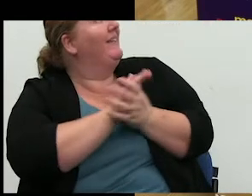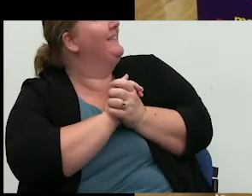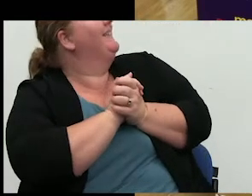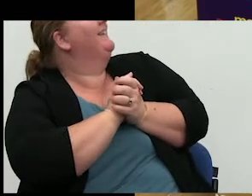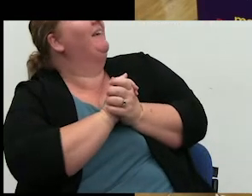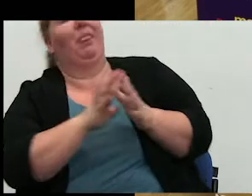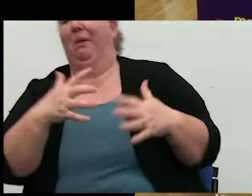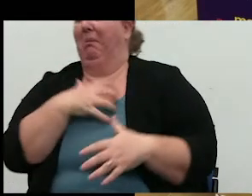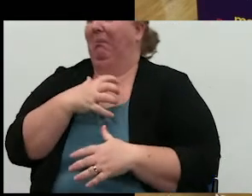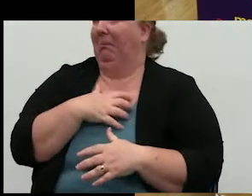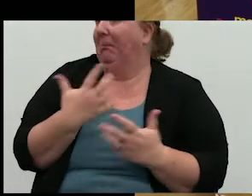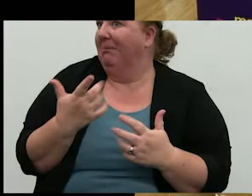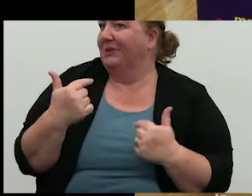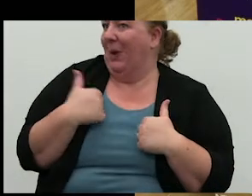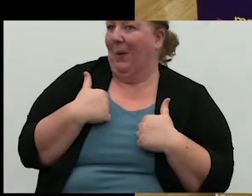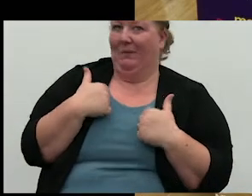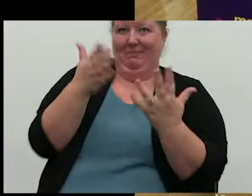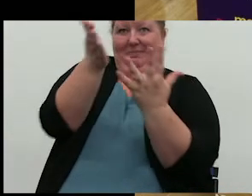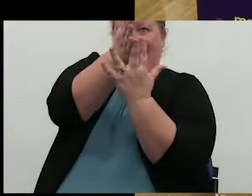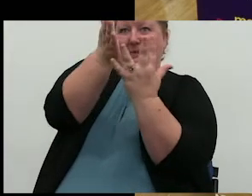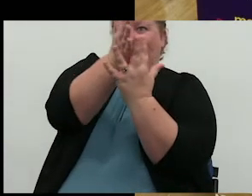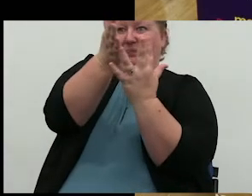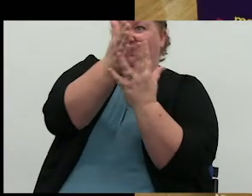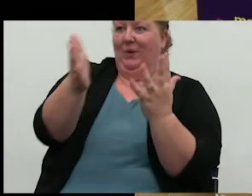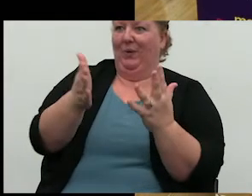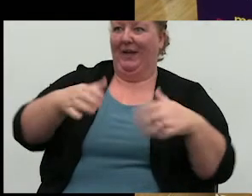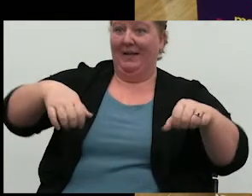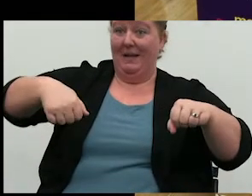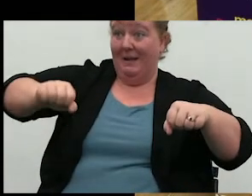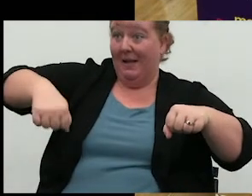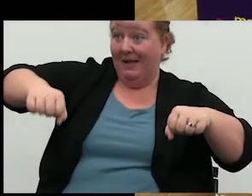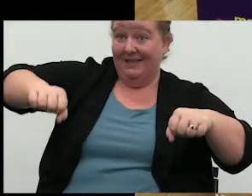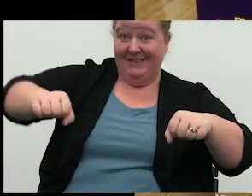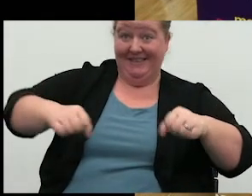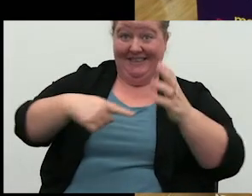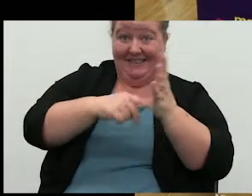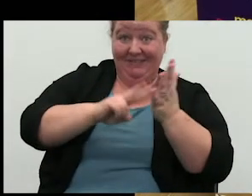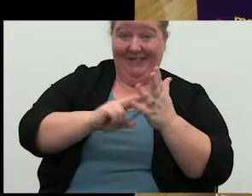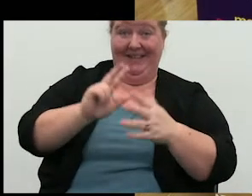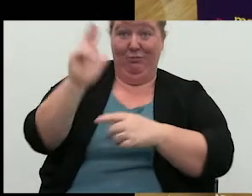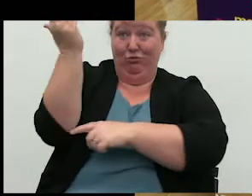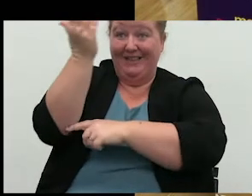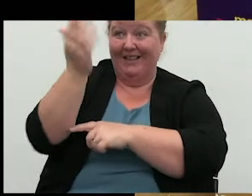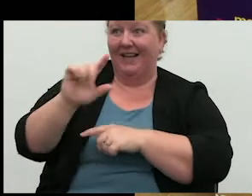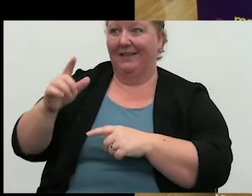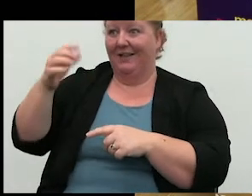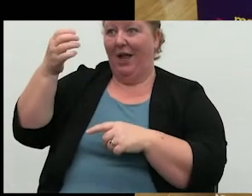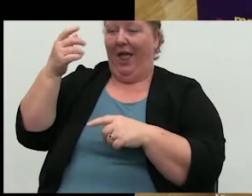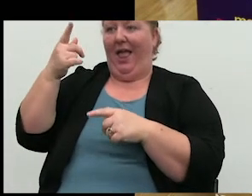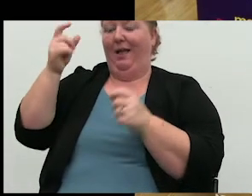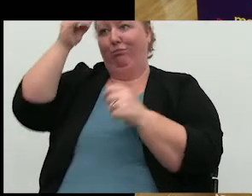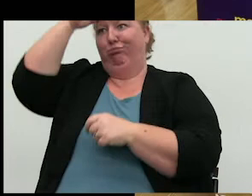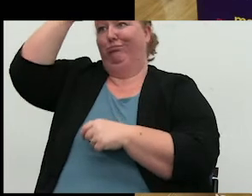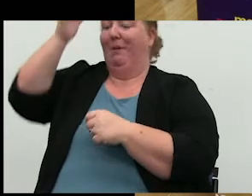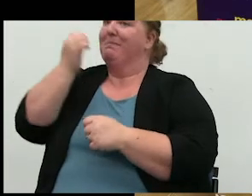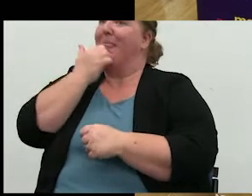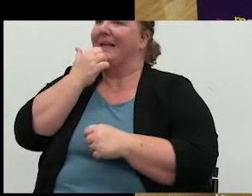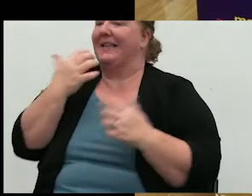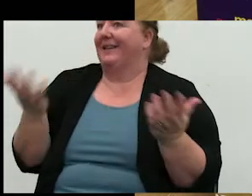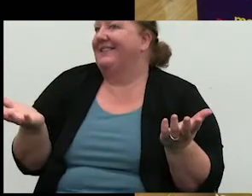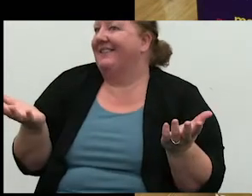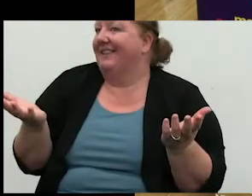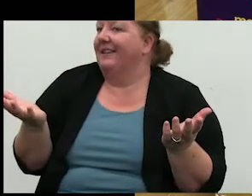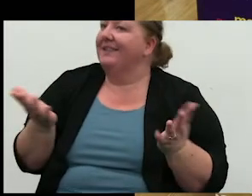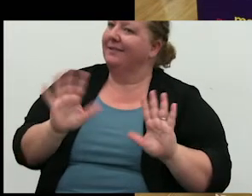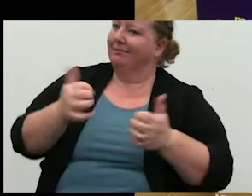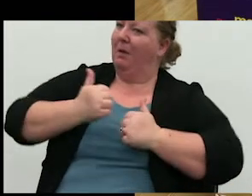you can think I'm there between motorcycling television presenters and a professor of mathematics, which is pretty